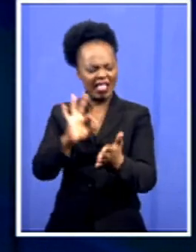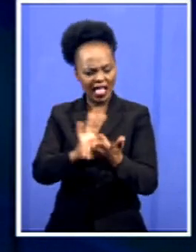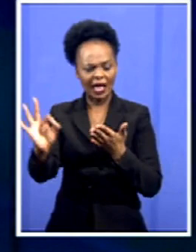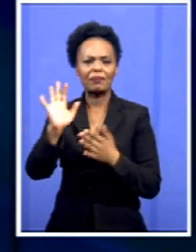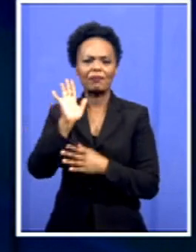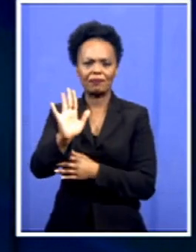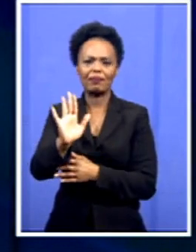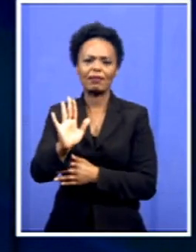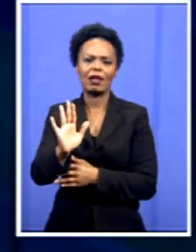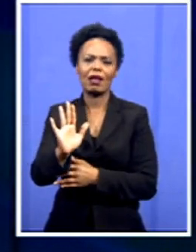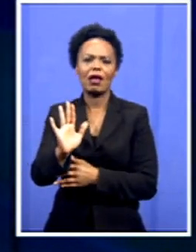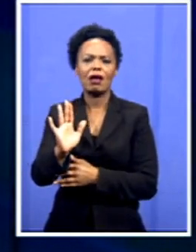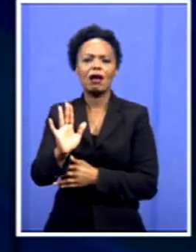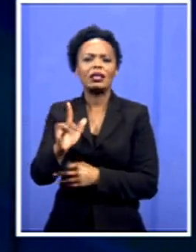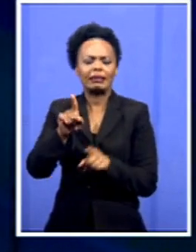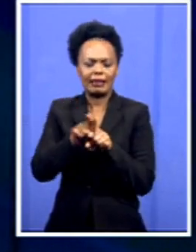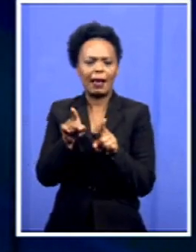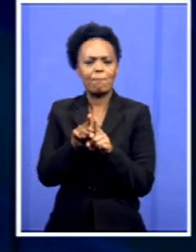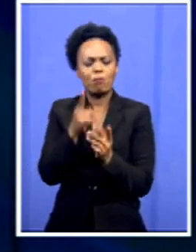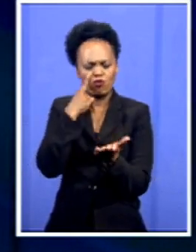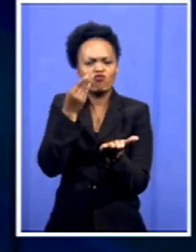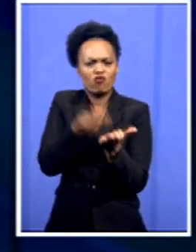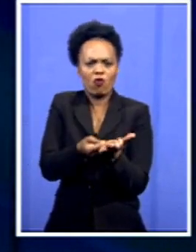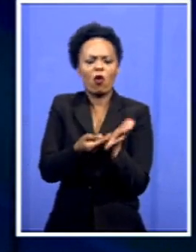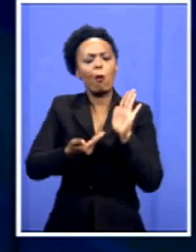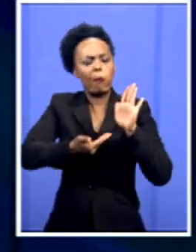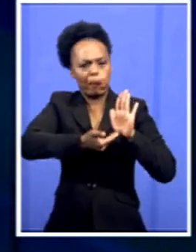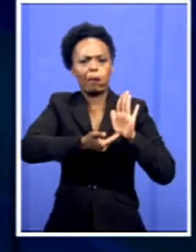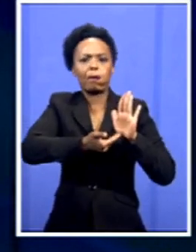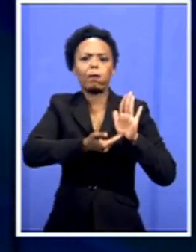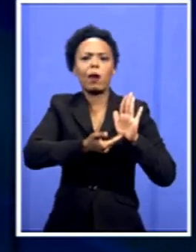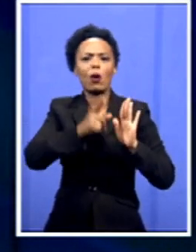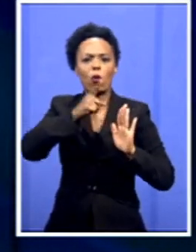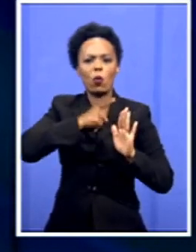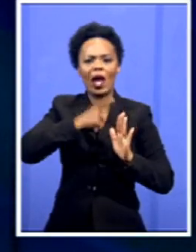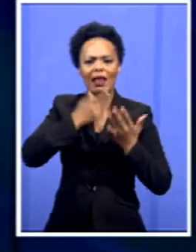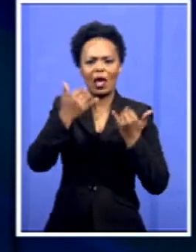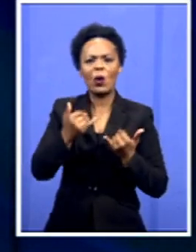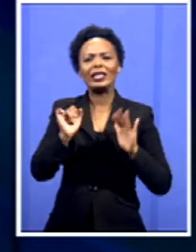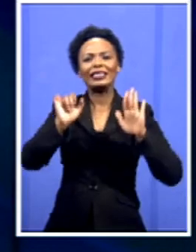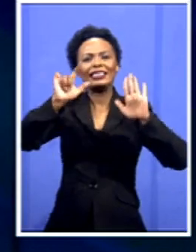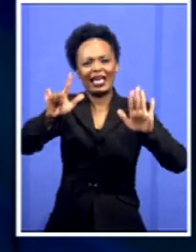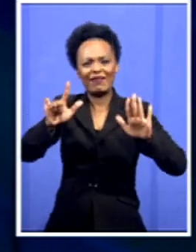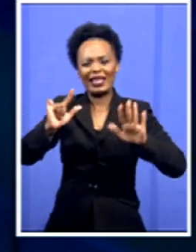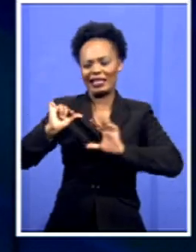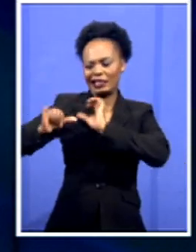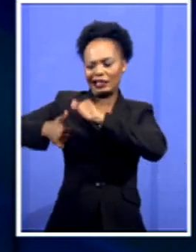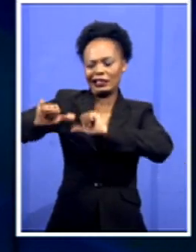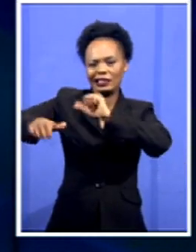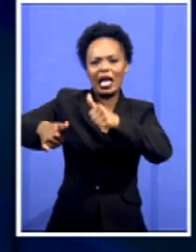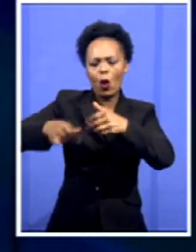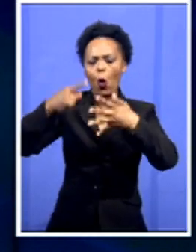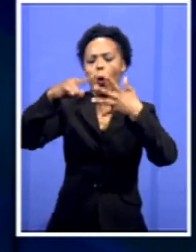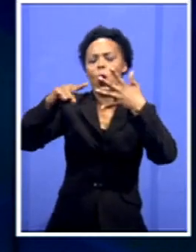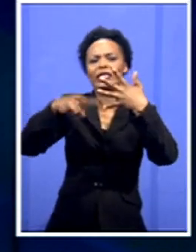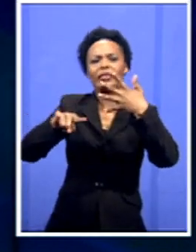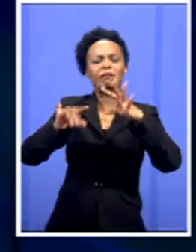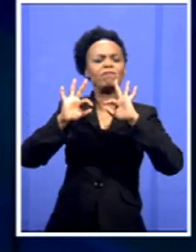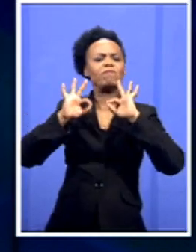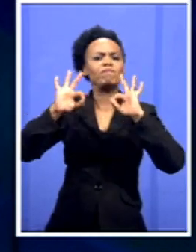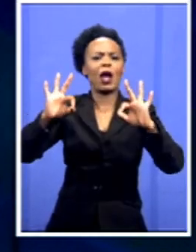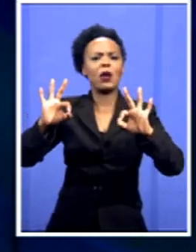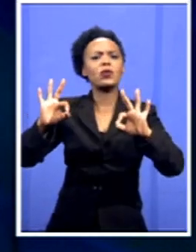got proof to prove what we are saying. I mean, we've got seven consecutive clean audits, And